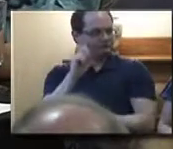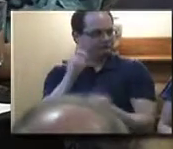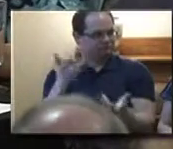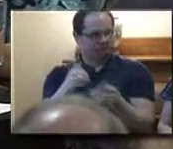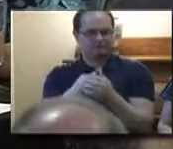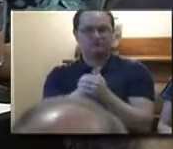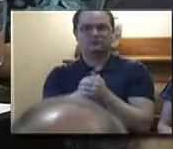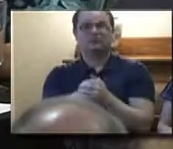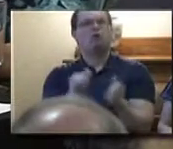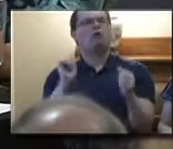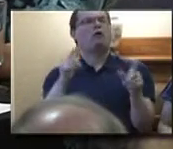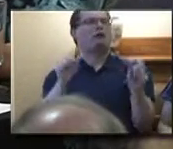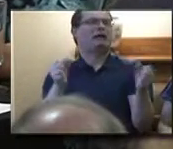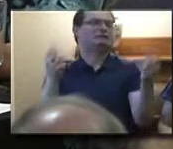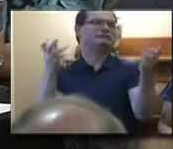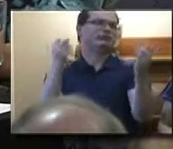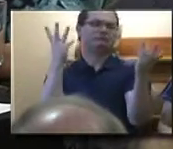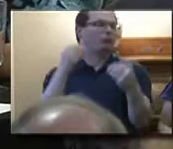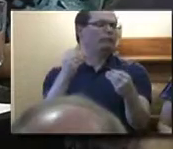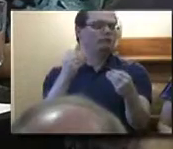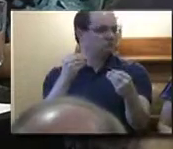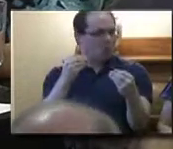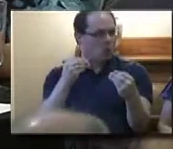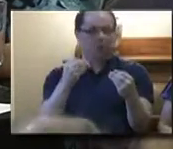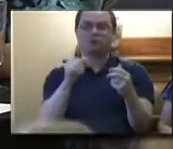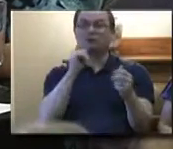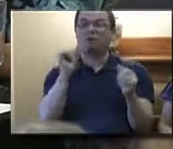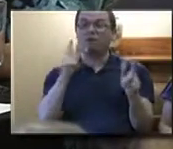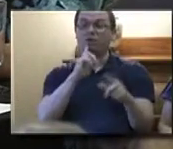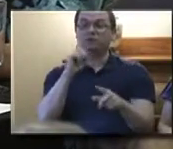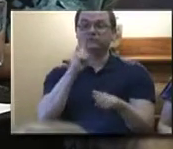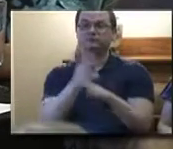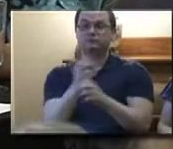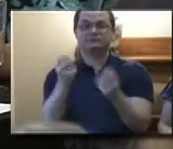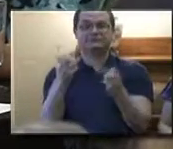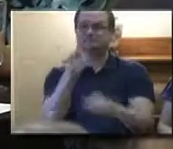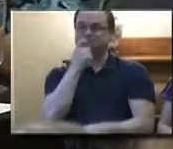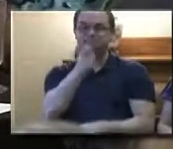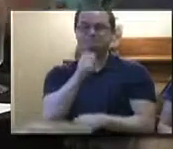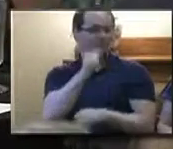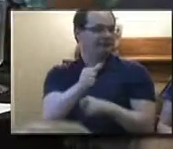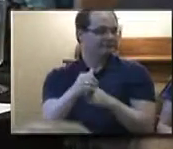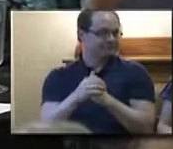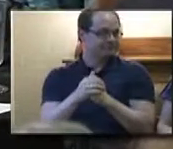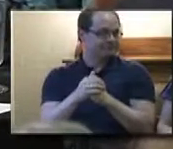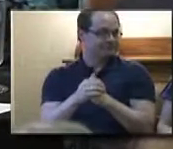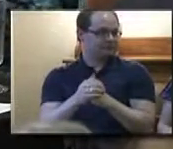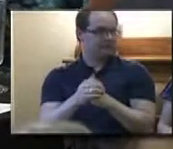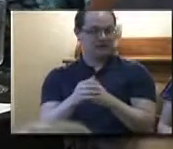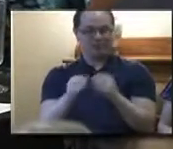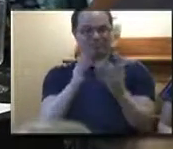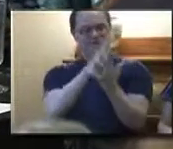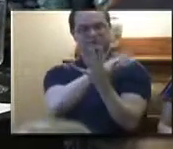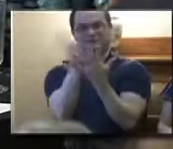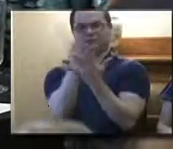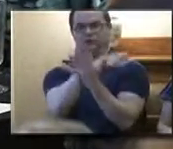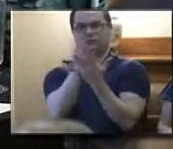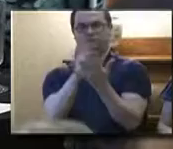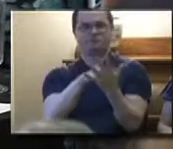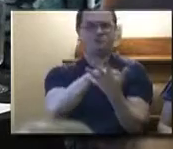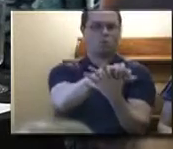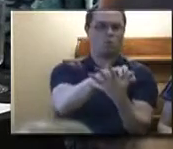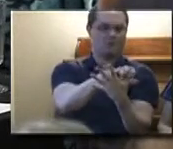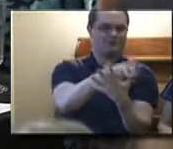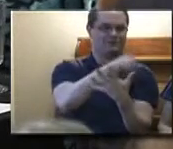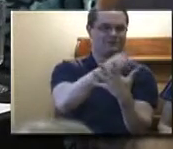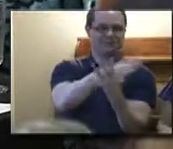they can all sign. Not all deaf people use sign language. And there's a, you know, there's a continuum from very poor signing to